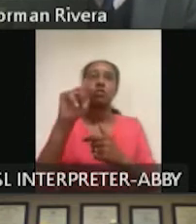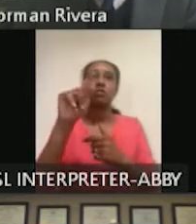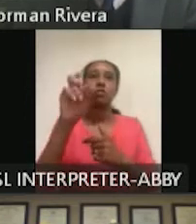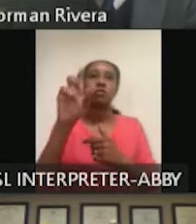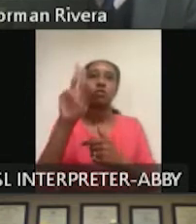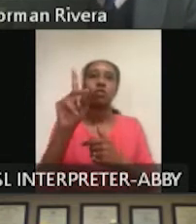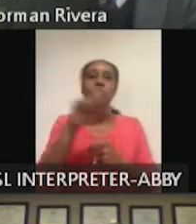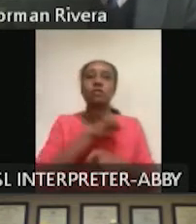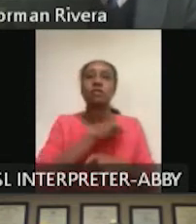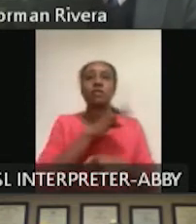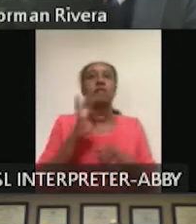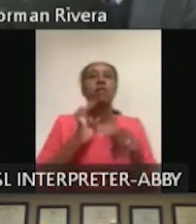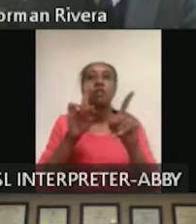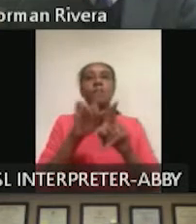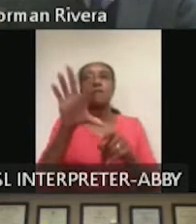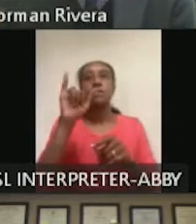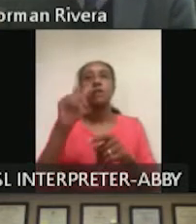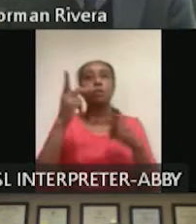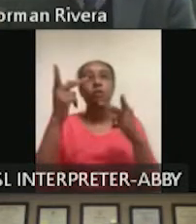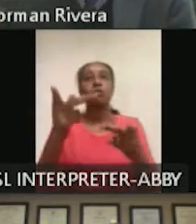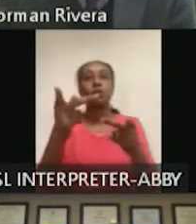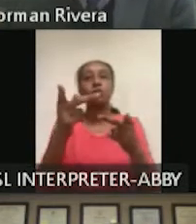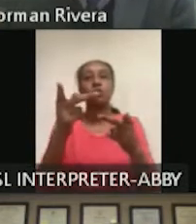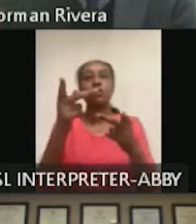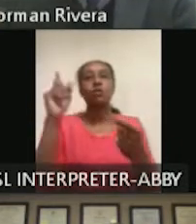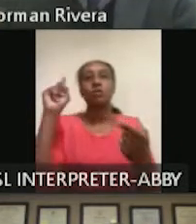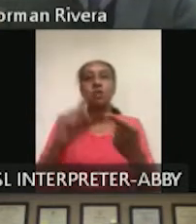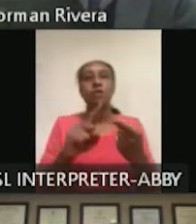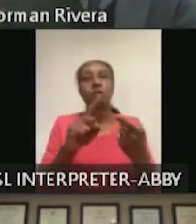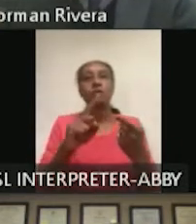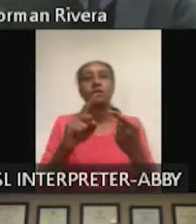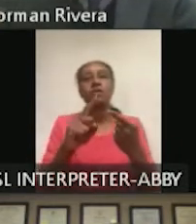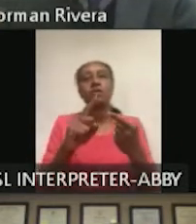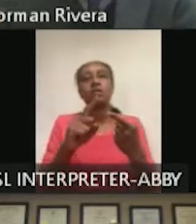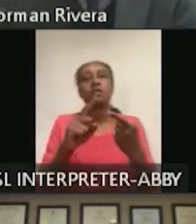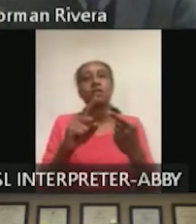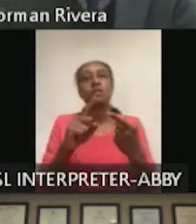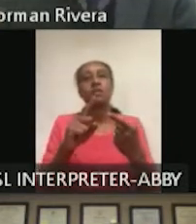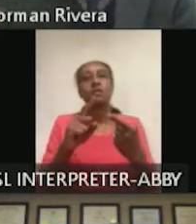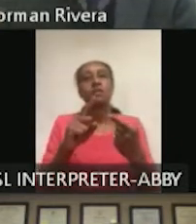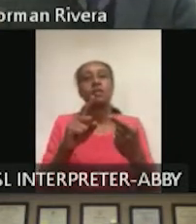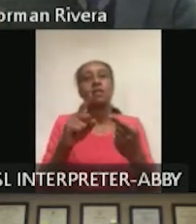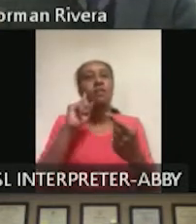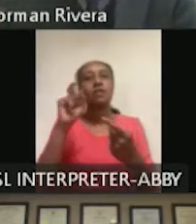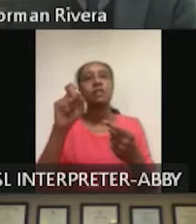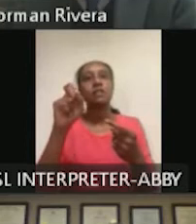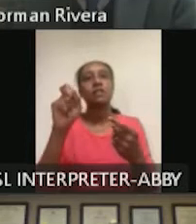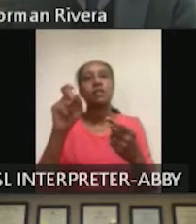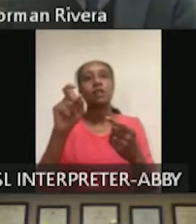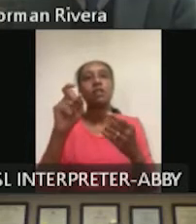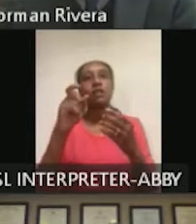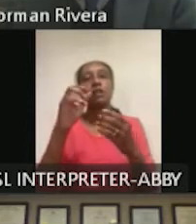Staff also finds that the proposal minimizes the necessary paving from the current